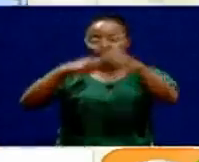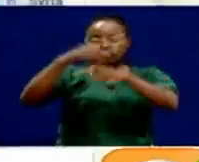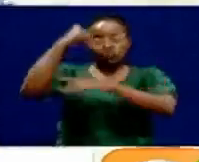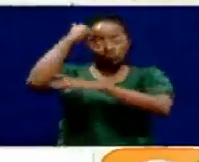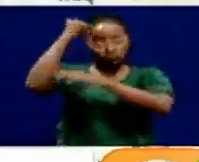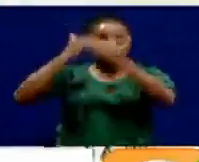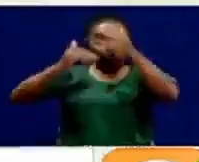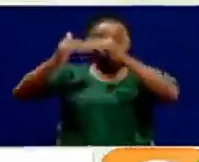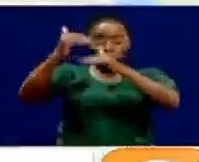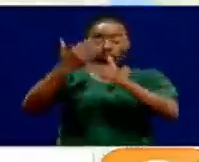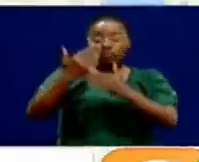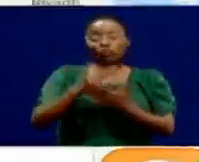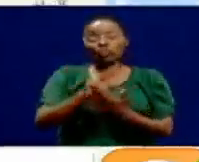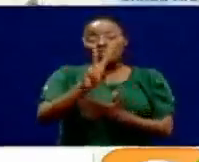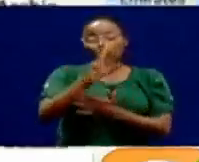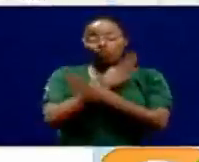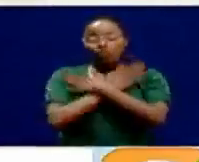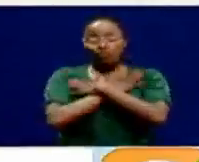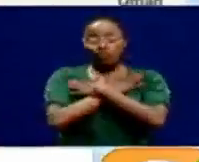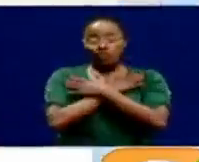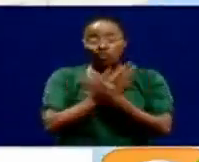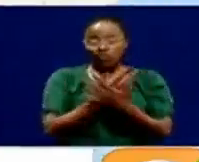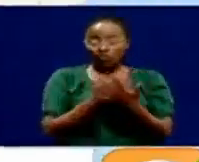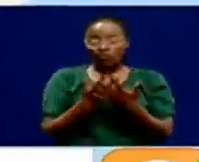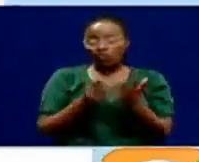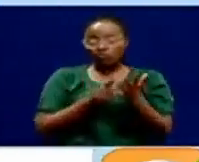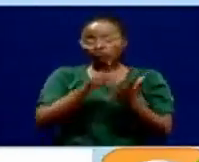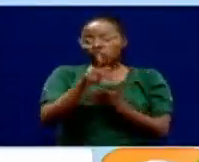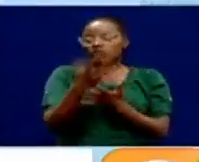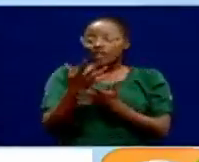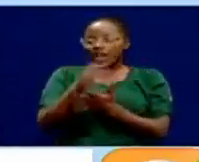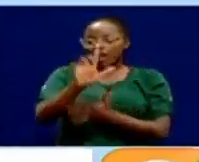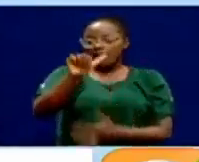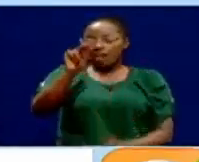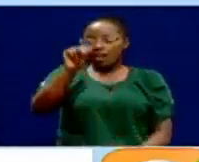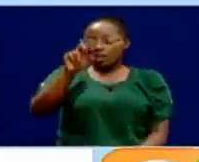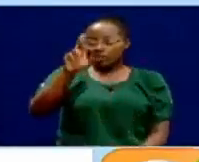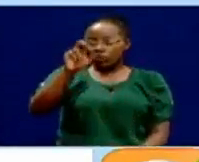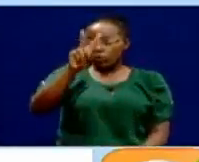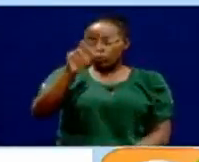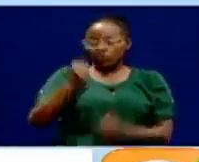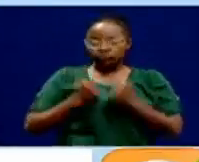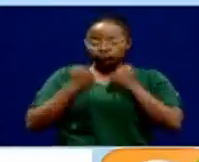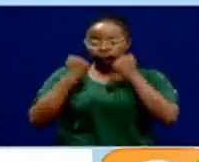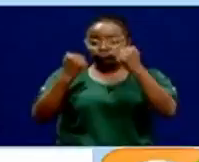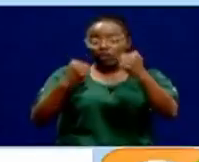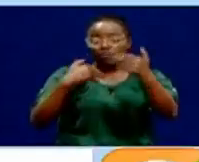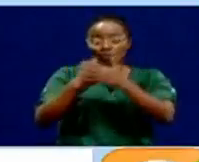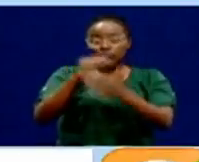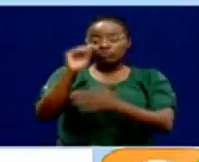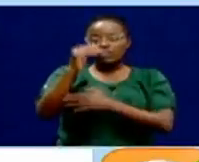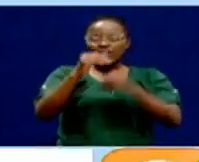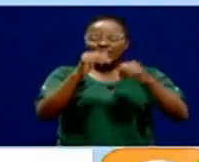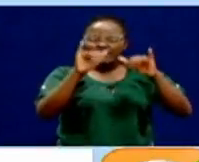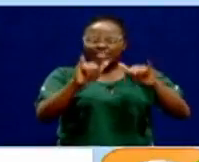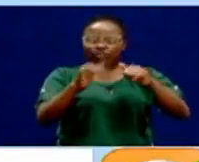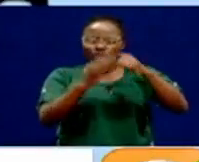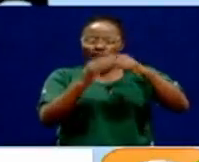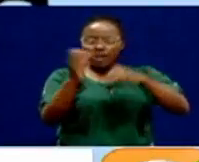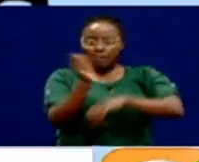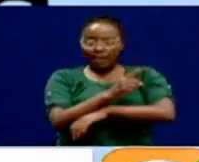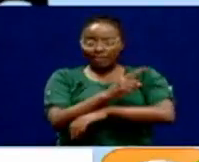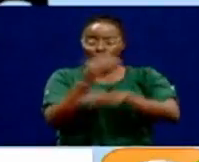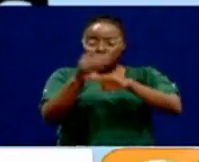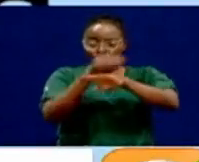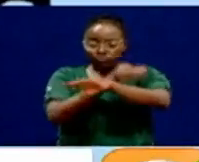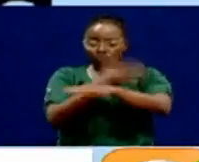student. He, with two Polish friends, bought a Land Rover in England and drove all the way to Kenya. The trip took 9 months, and at the time,